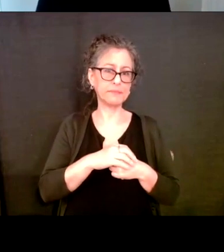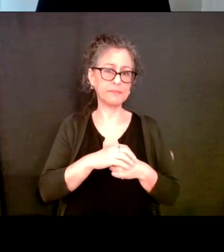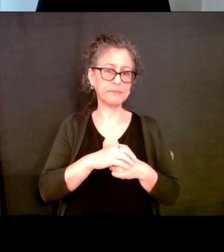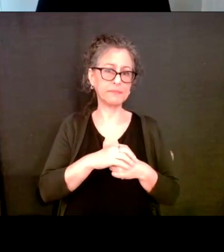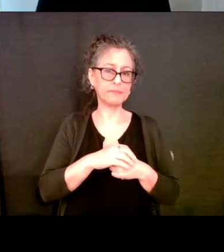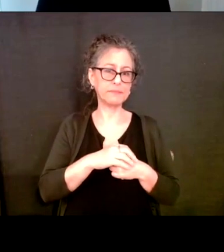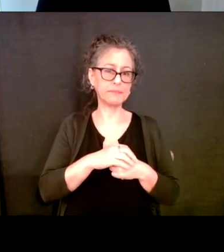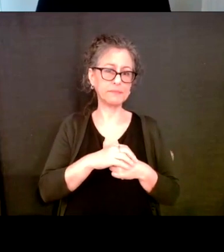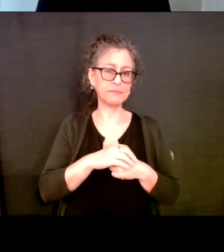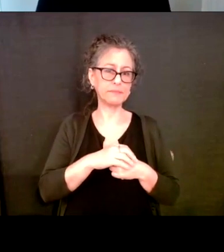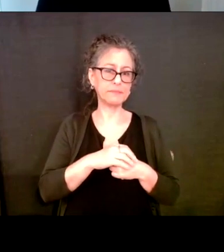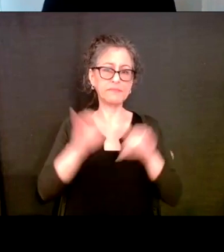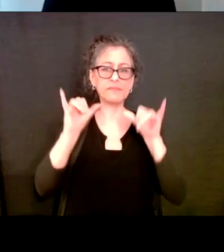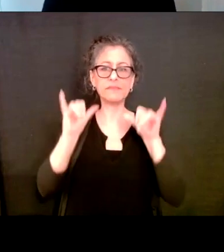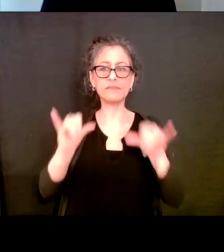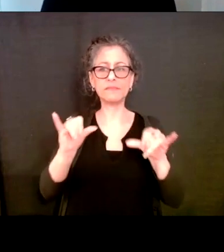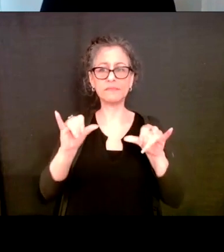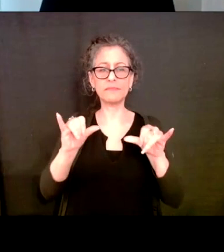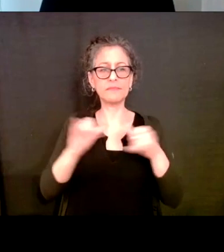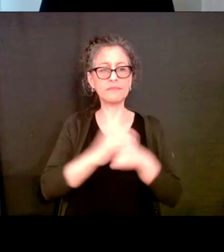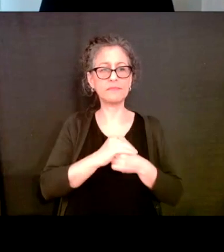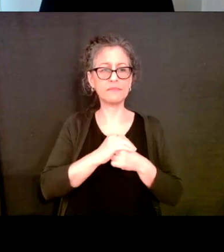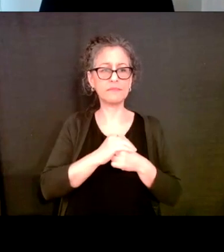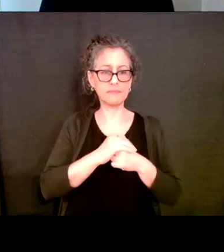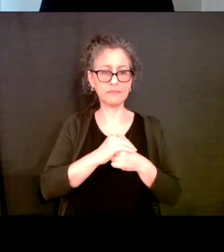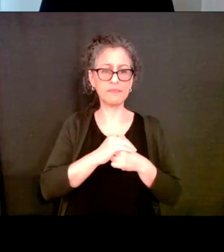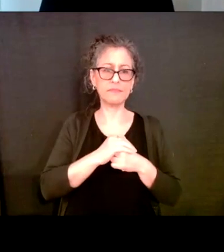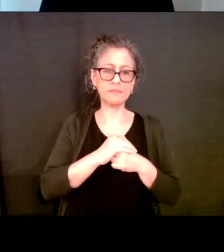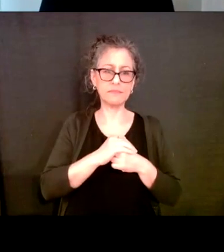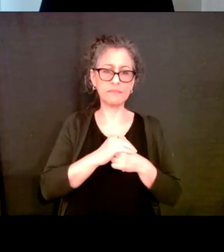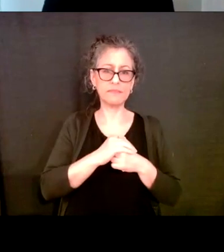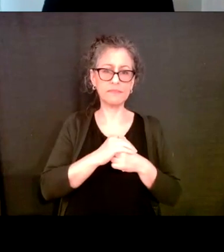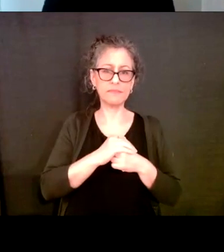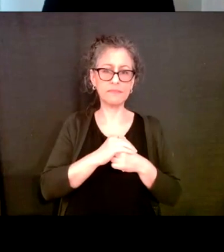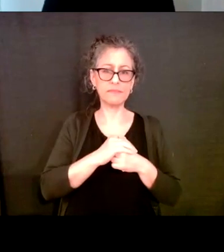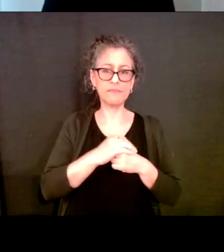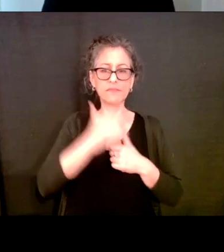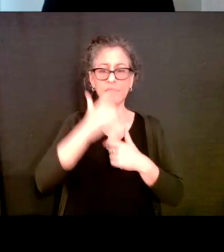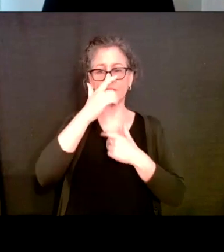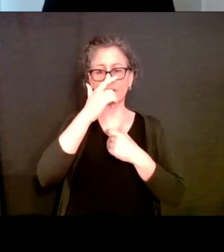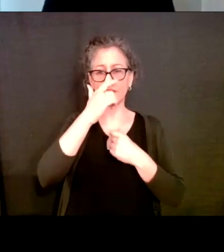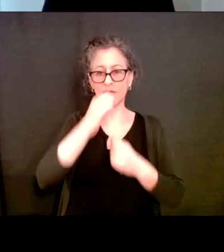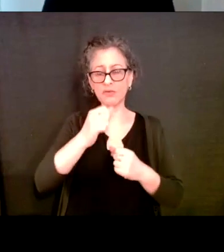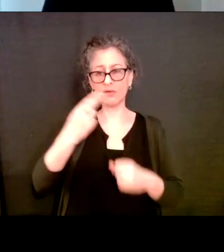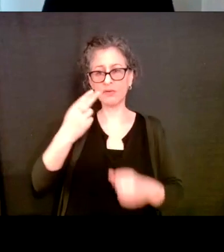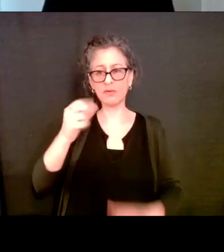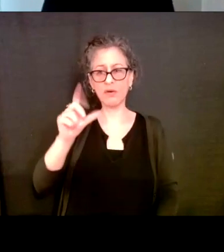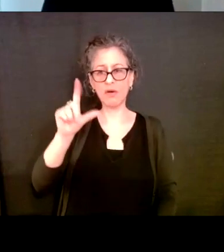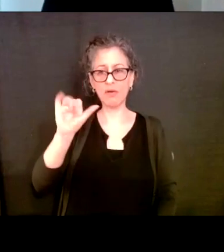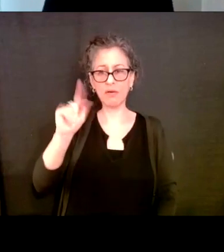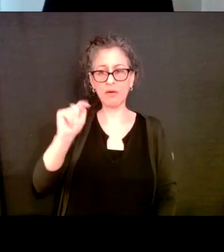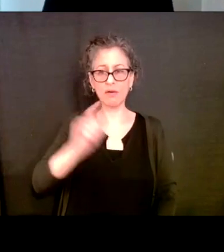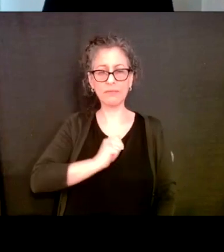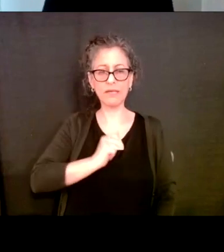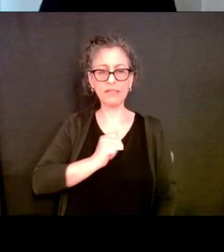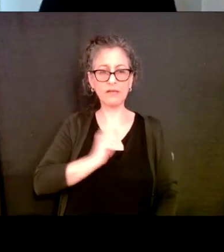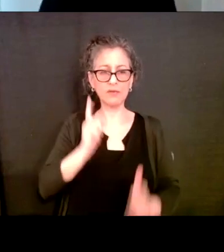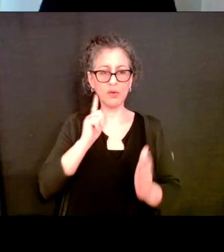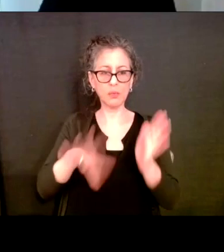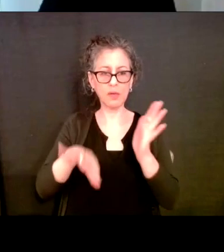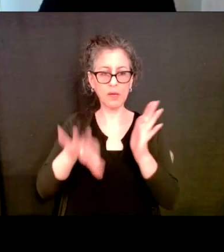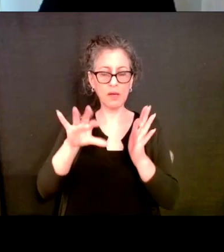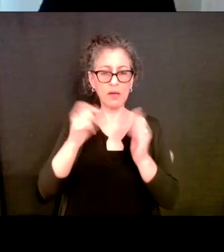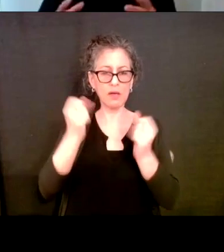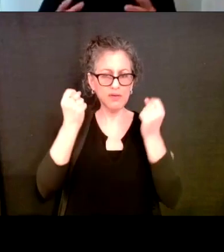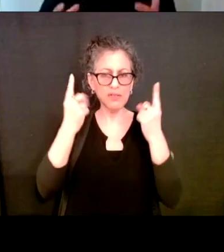And staying in that same vein, I have had a particular interest in the Holocaust and understanding